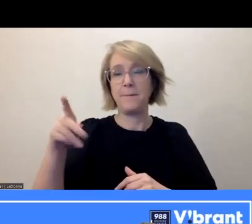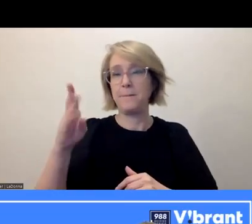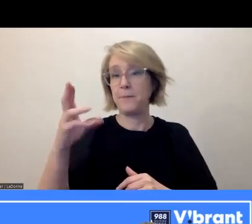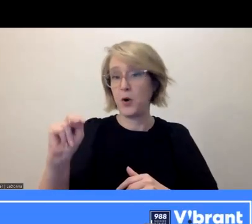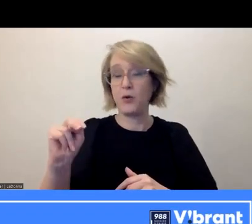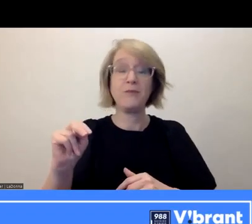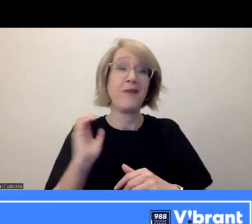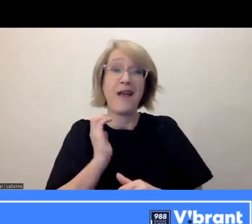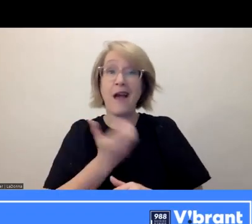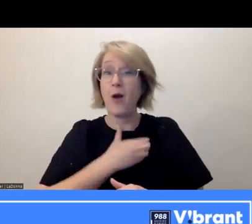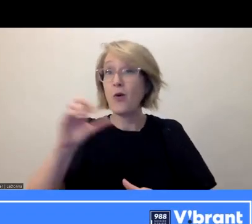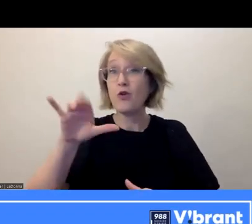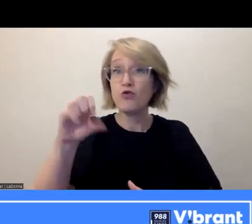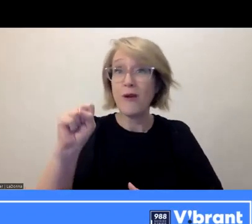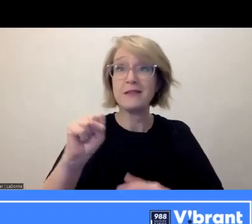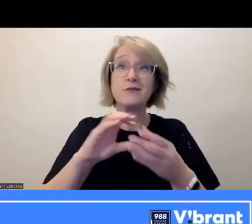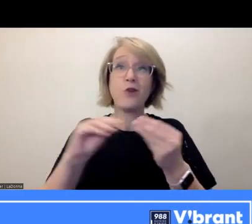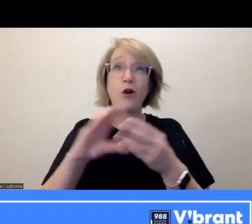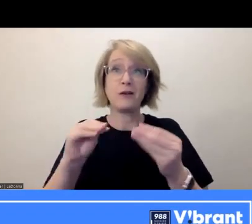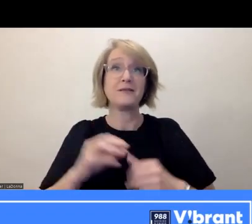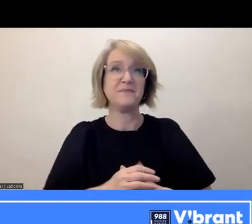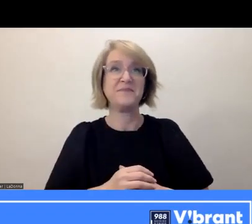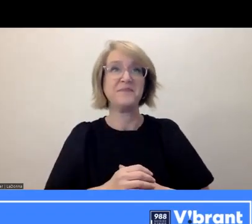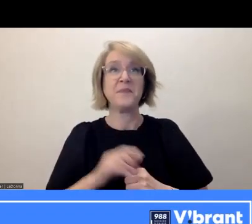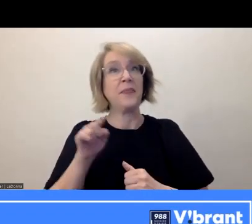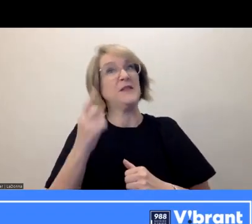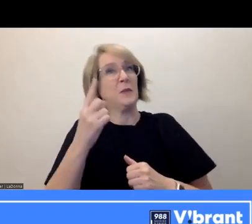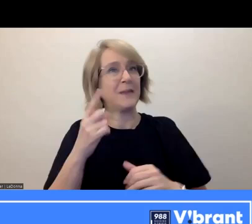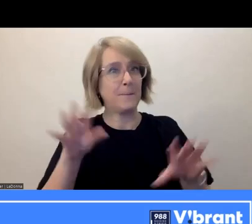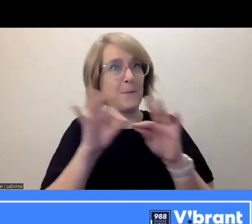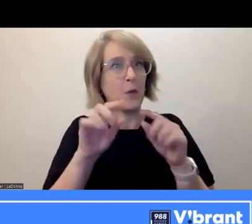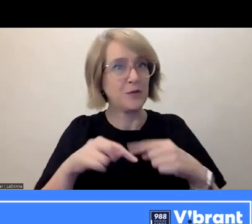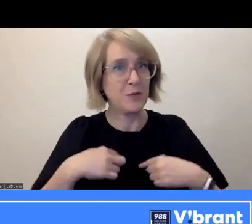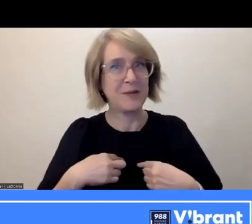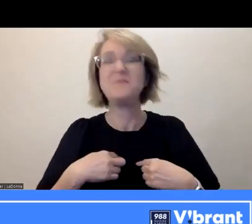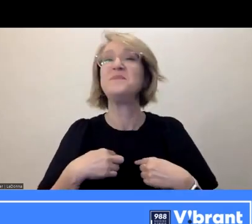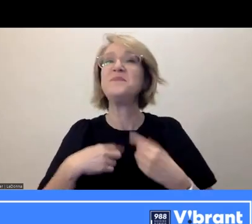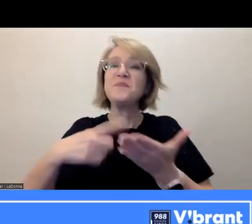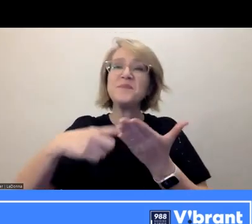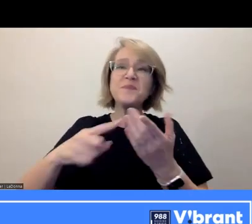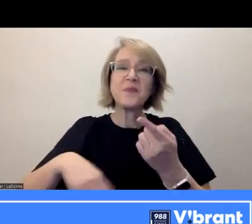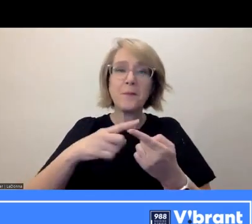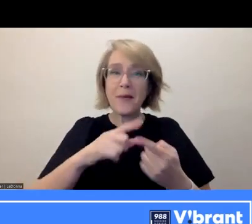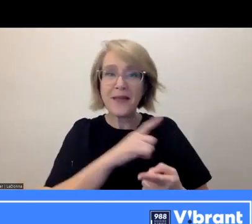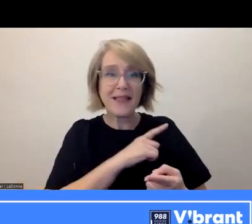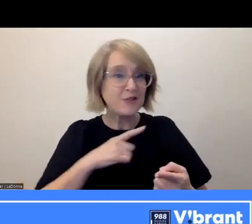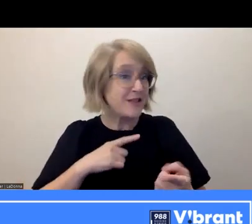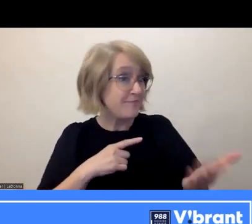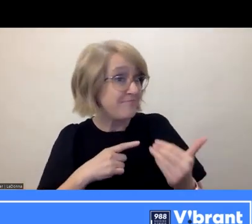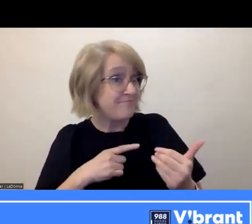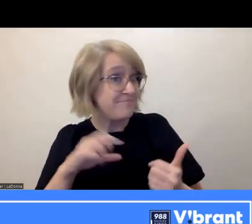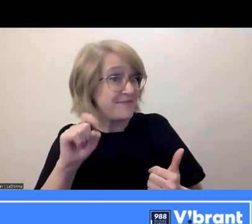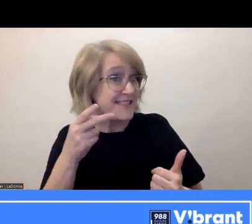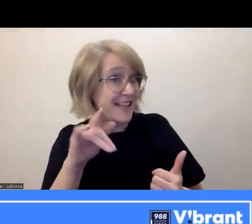as a policy wonk, this one's pretty important to me. And let's talk about the legislative side of things. So Stephanie, take us away.